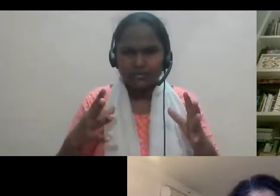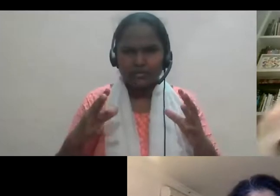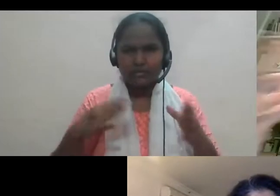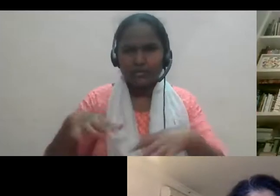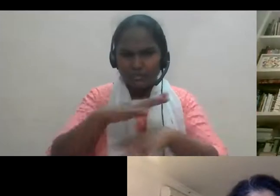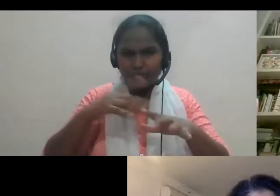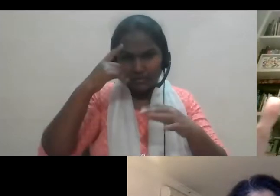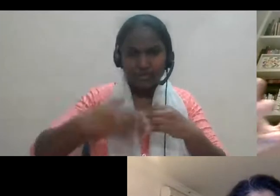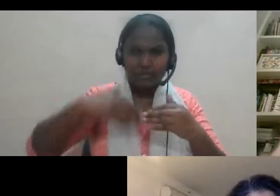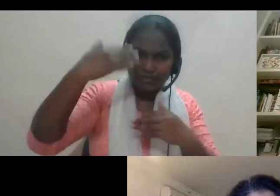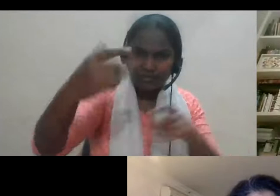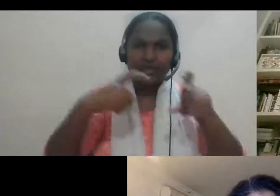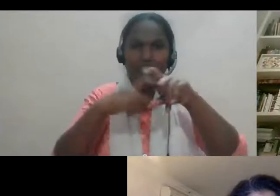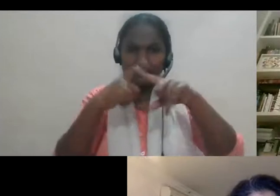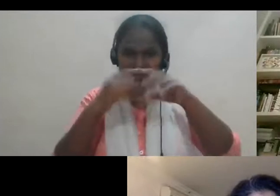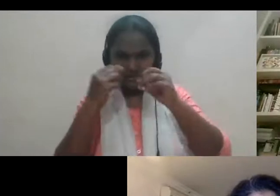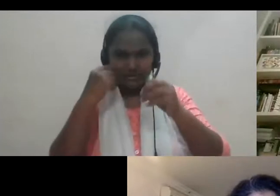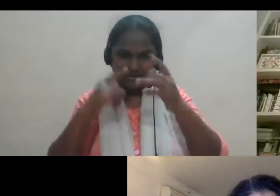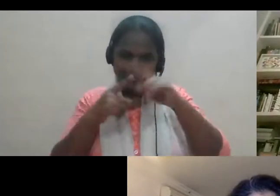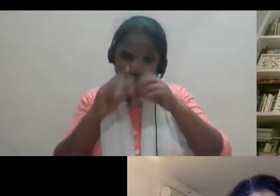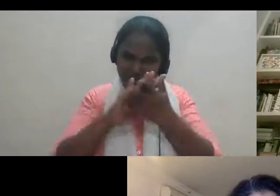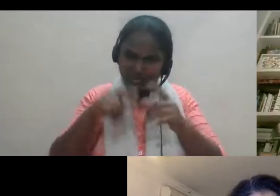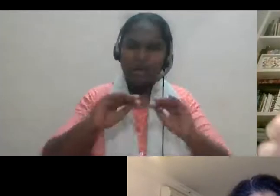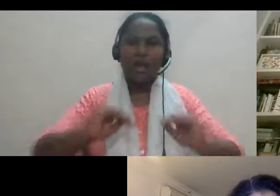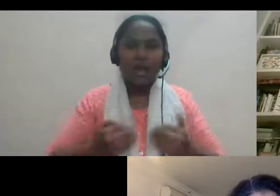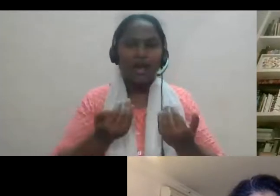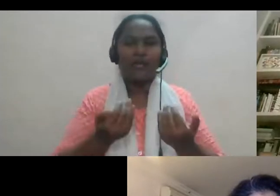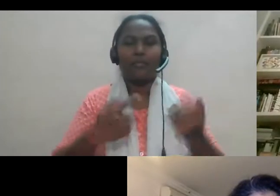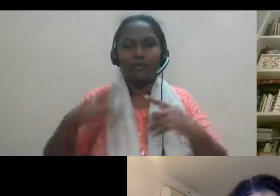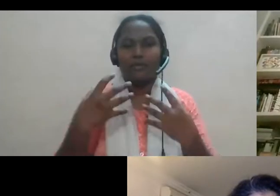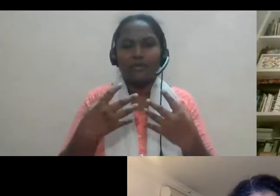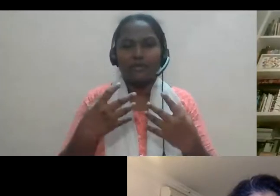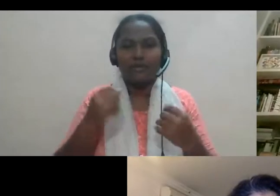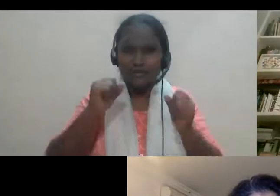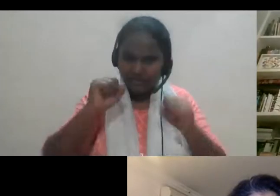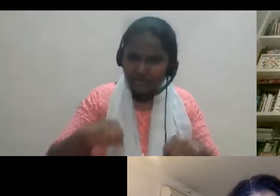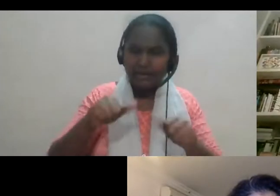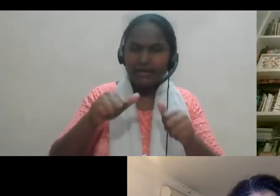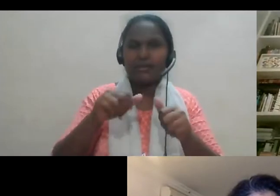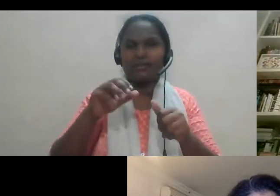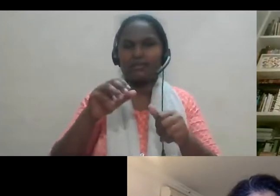or beyond the exhibition spaces, and, you know, how is it that we can actually